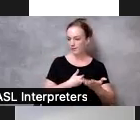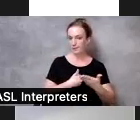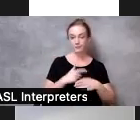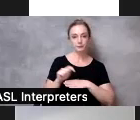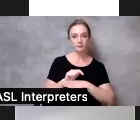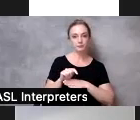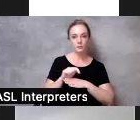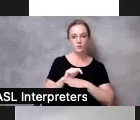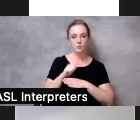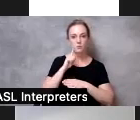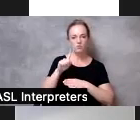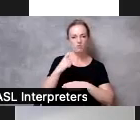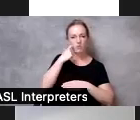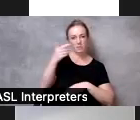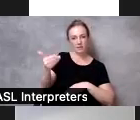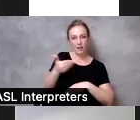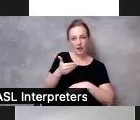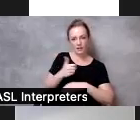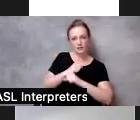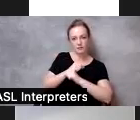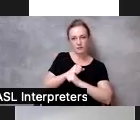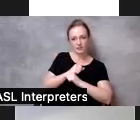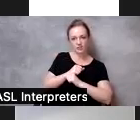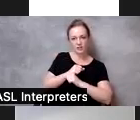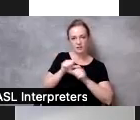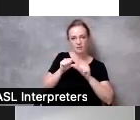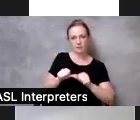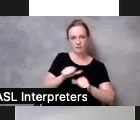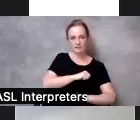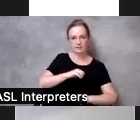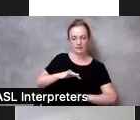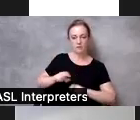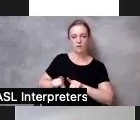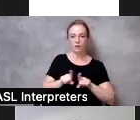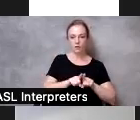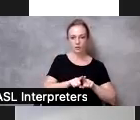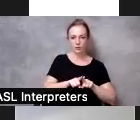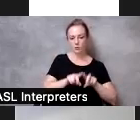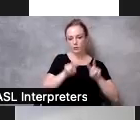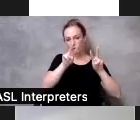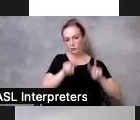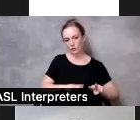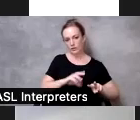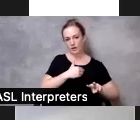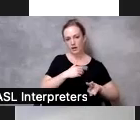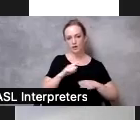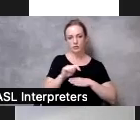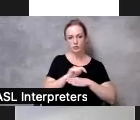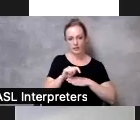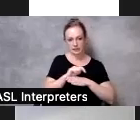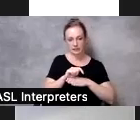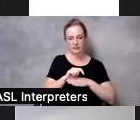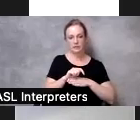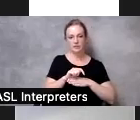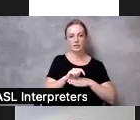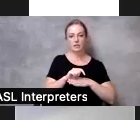training for our newly hired protection and permanency staff. And we also looked at our training.